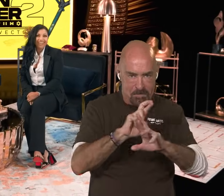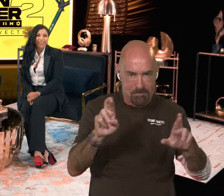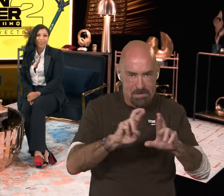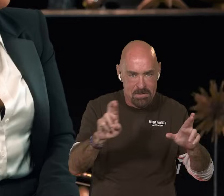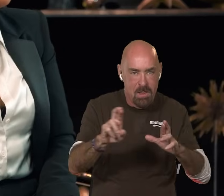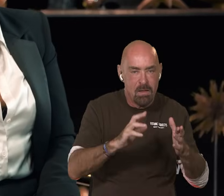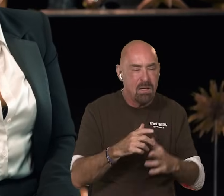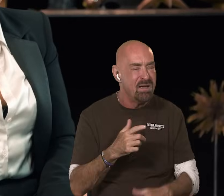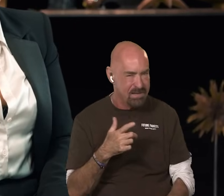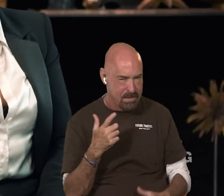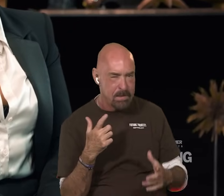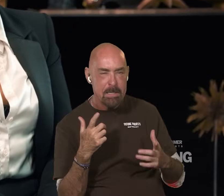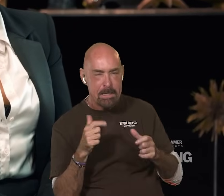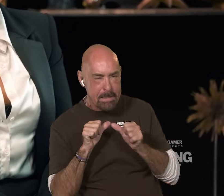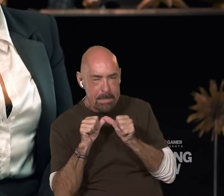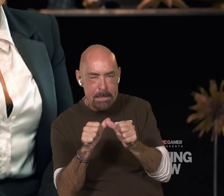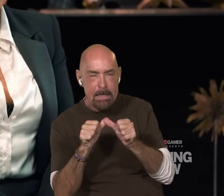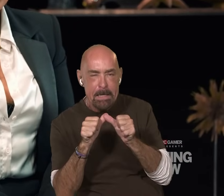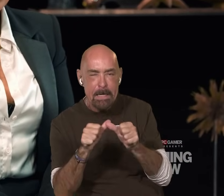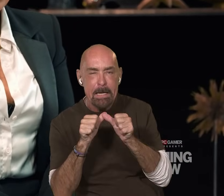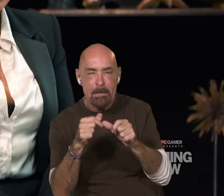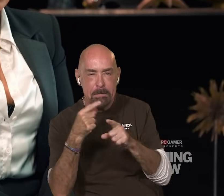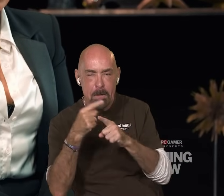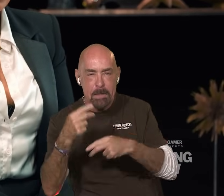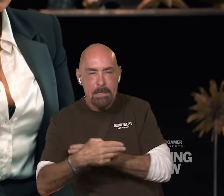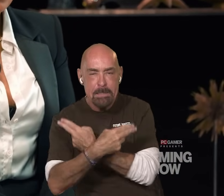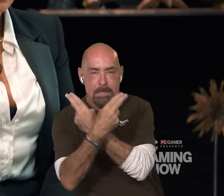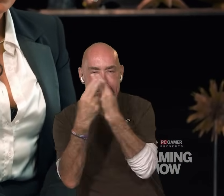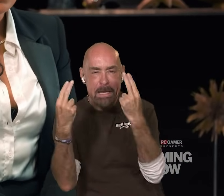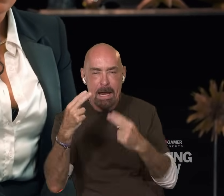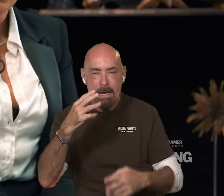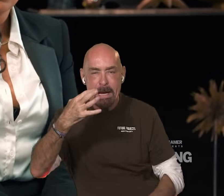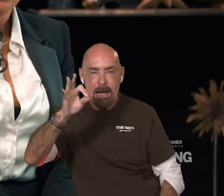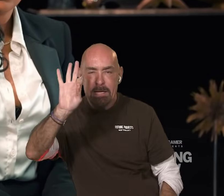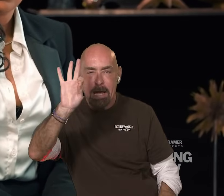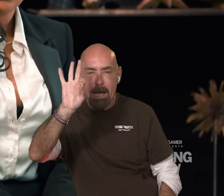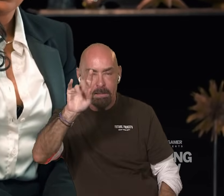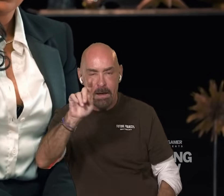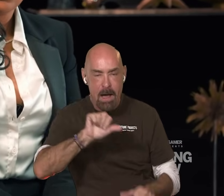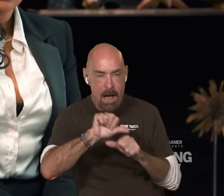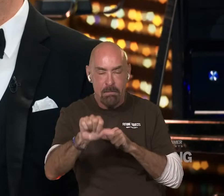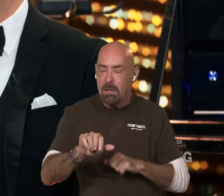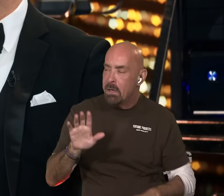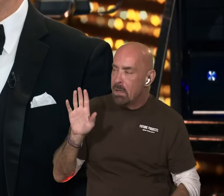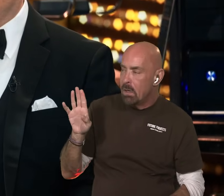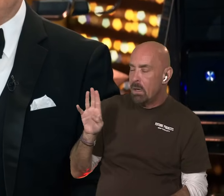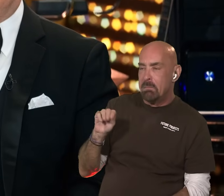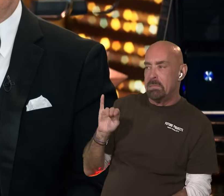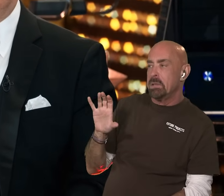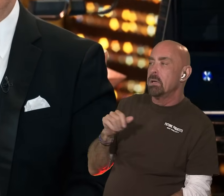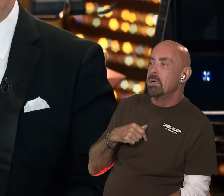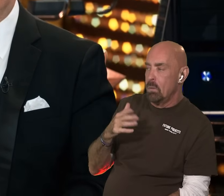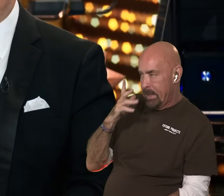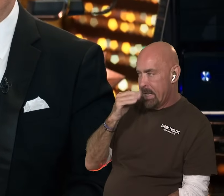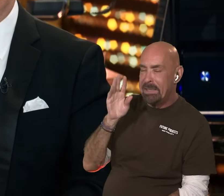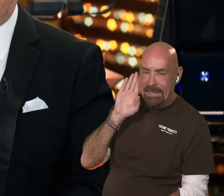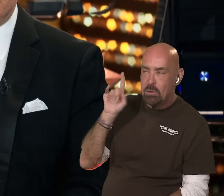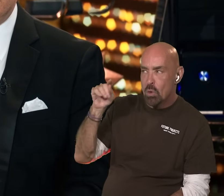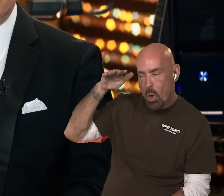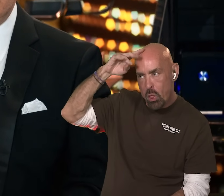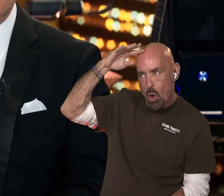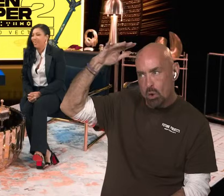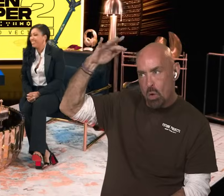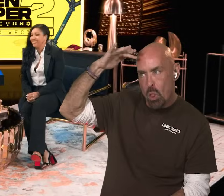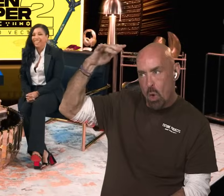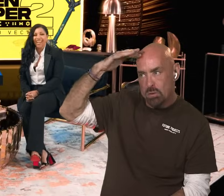saying, this new installment... Keep talking, Day 9, and you won't have 9 days left after I... Look, Mika, What? we can all hear your